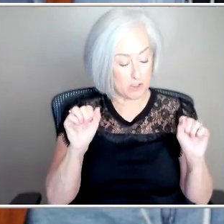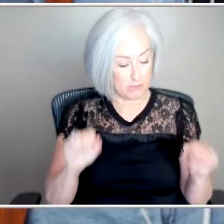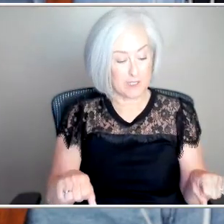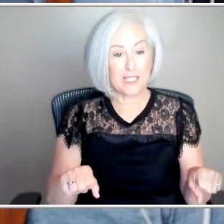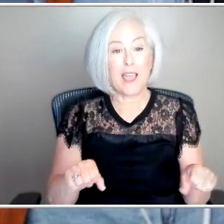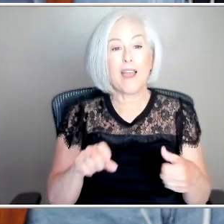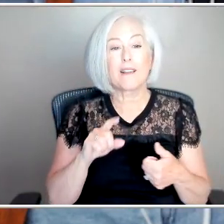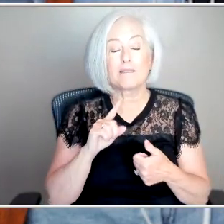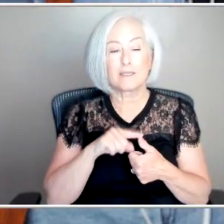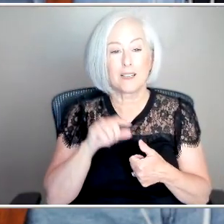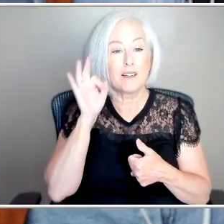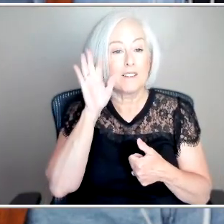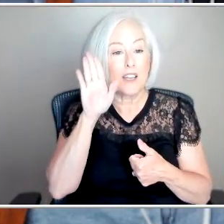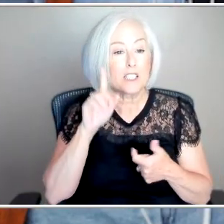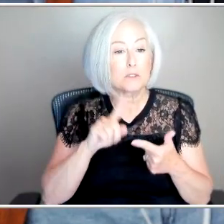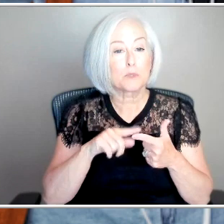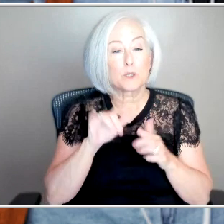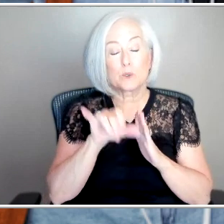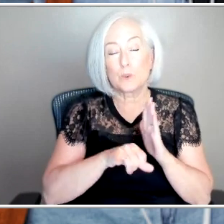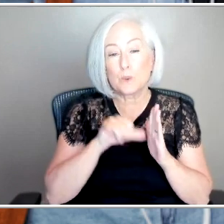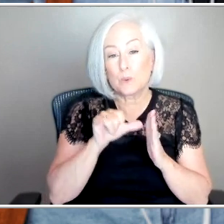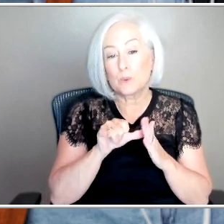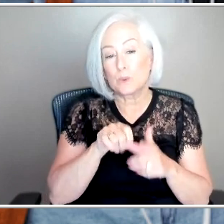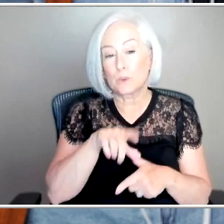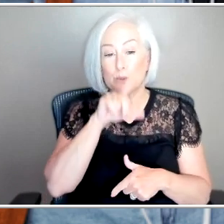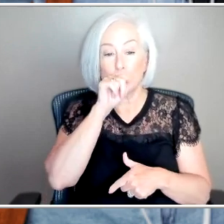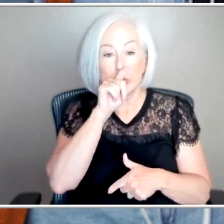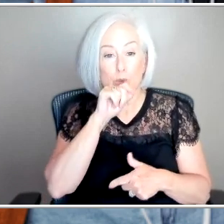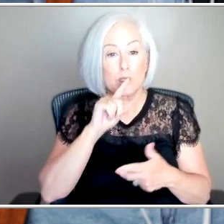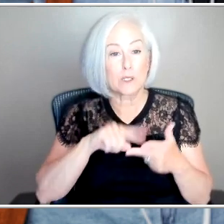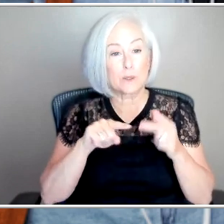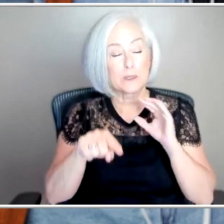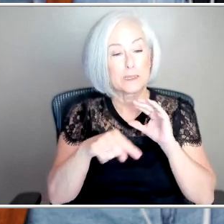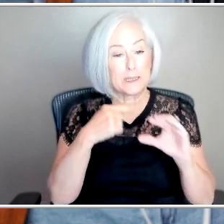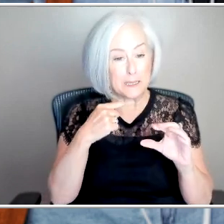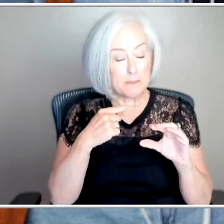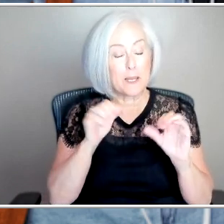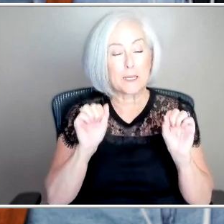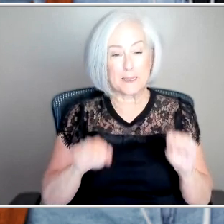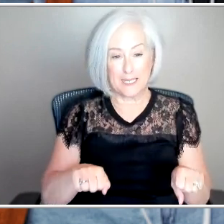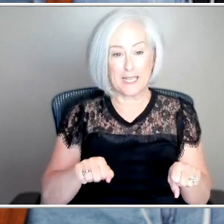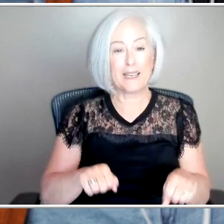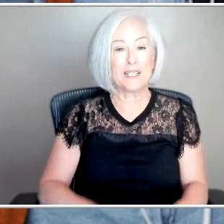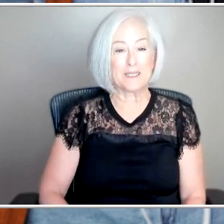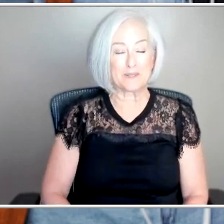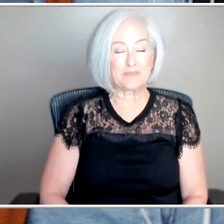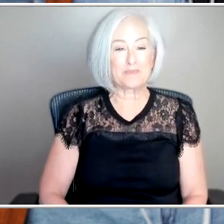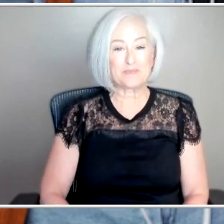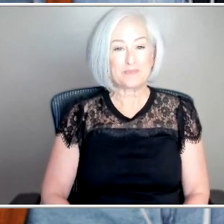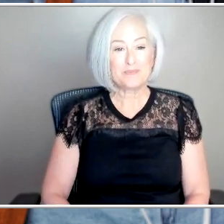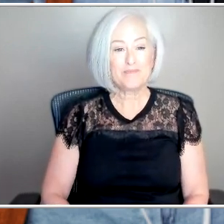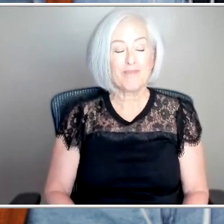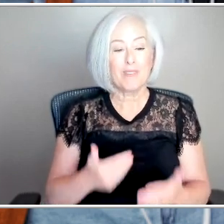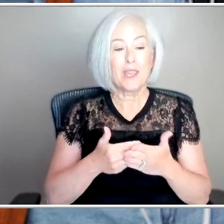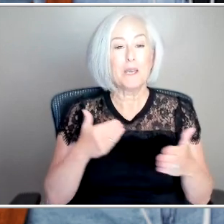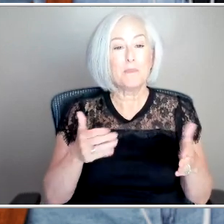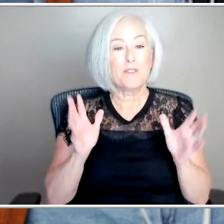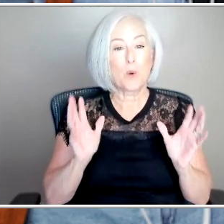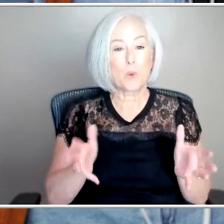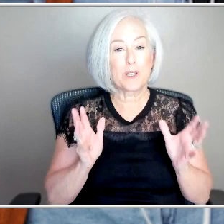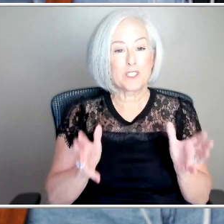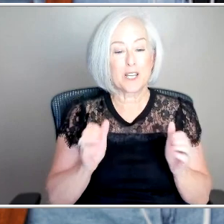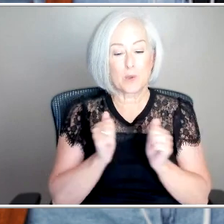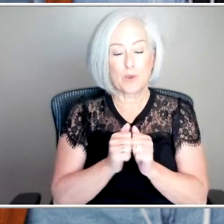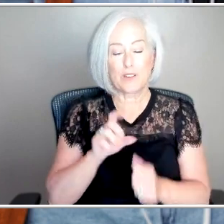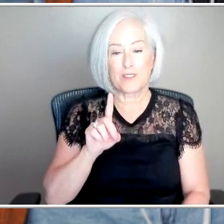YouTube or Facebook. We're on the X platform. You can email the Medical News Network. Information is right there on your screen. And before we chat with Dr. Hawkinson, quick